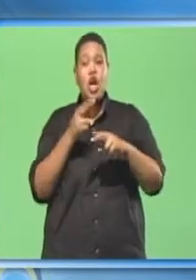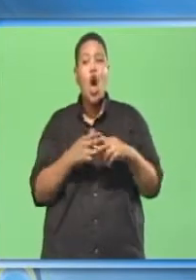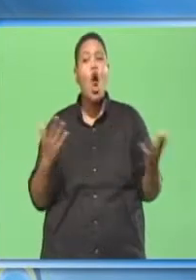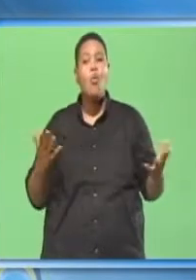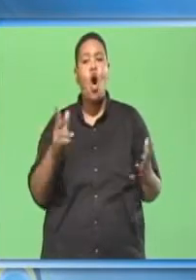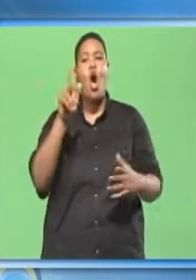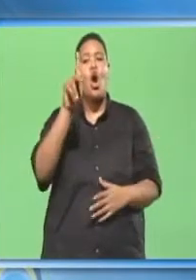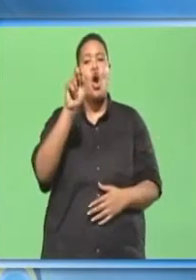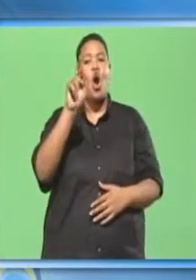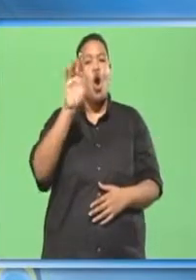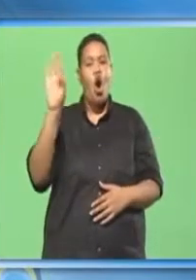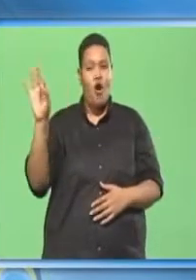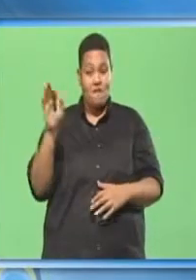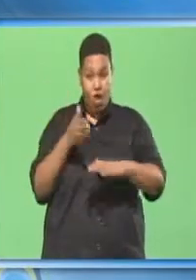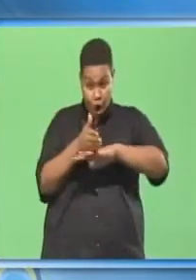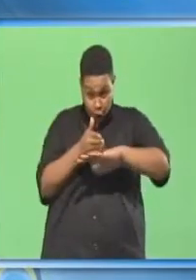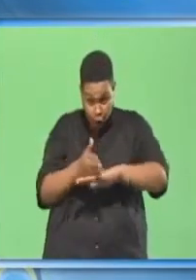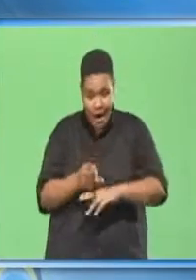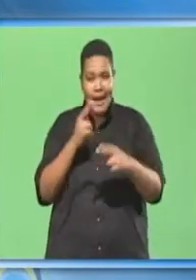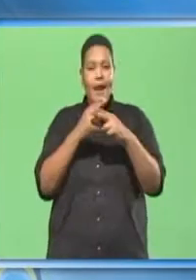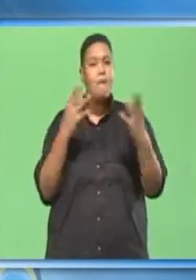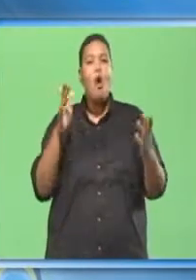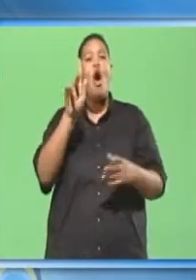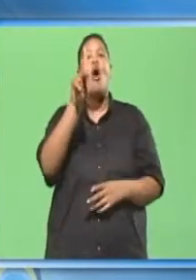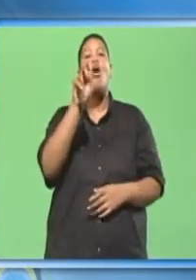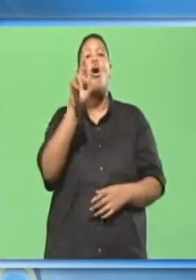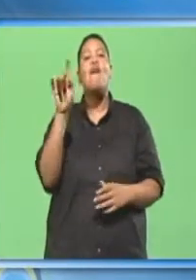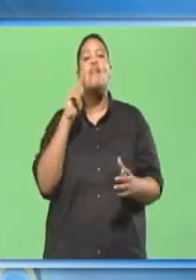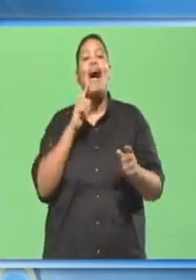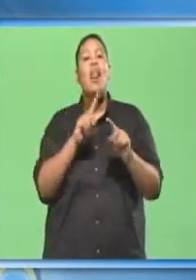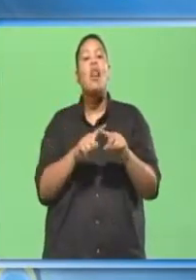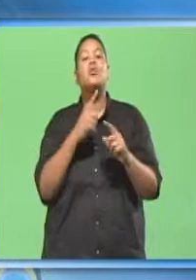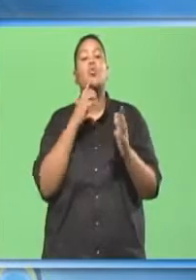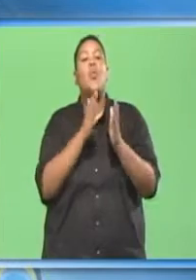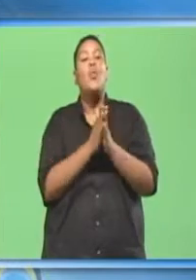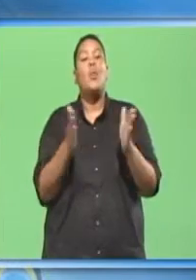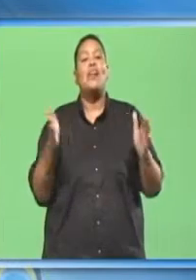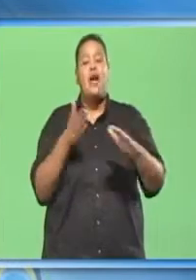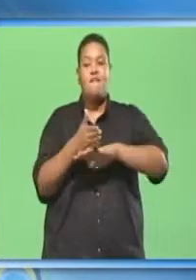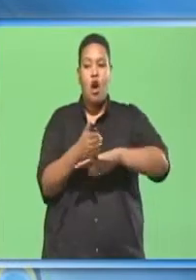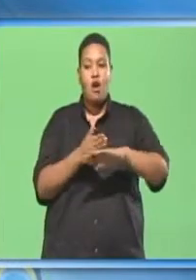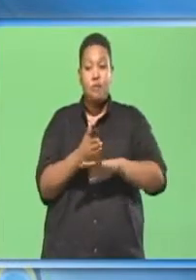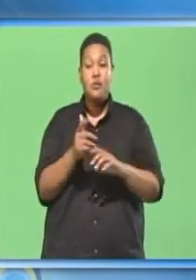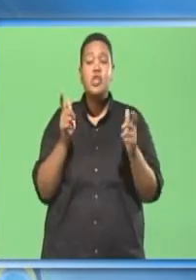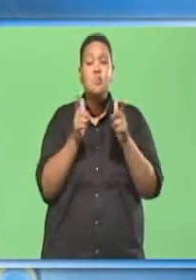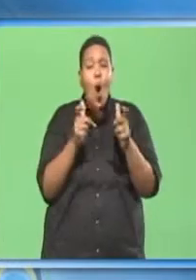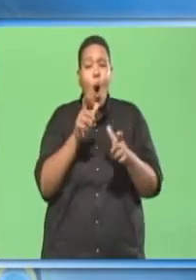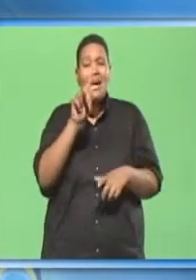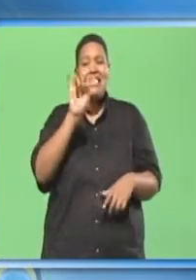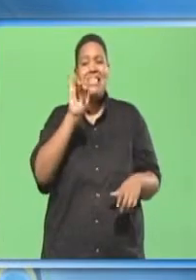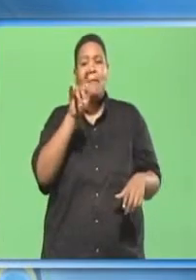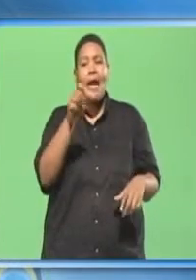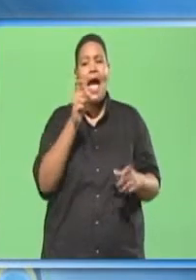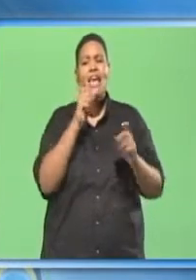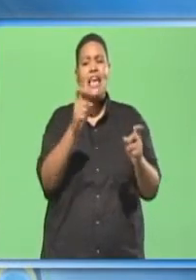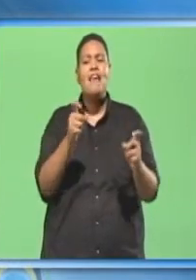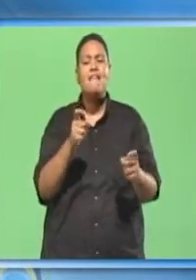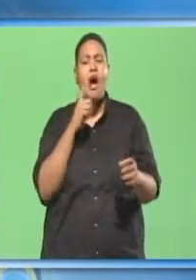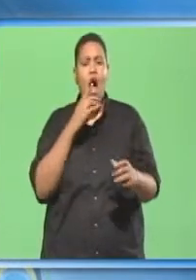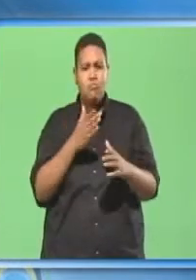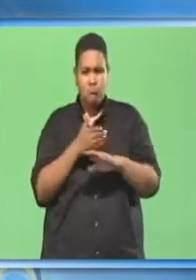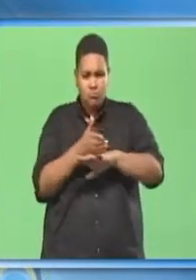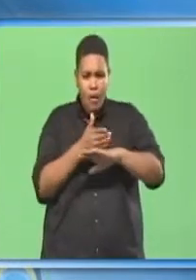kerf, and it relates to the width of the cut. Saws with a small TPI give a coarse and wide